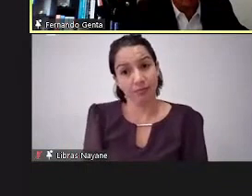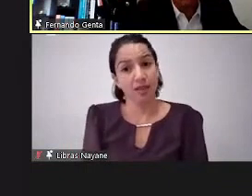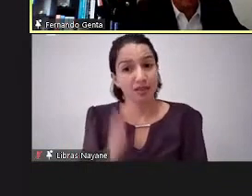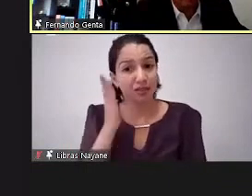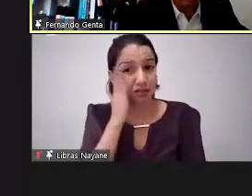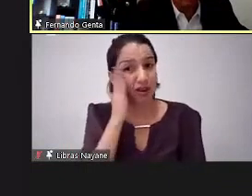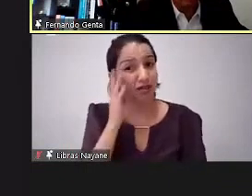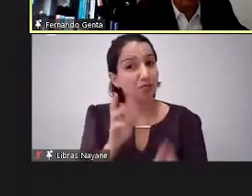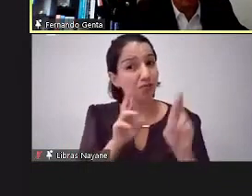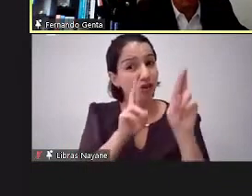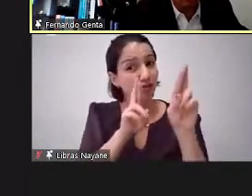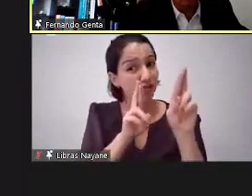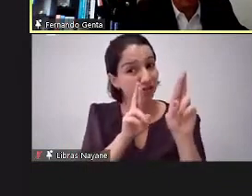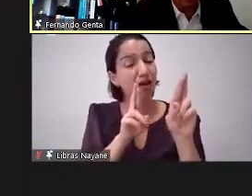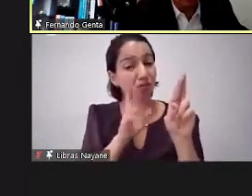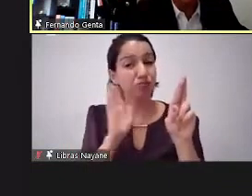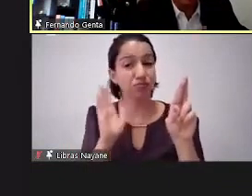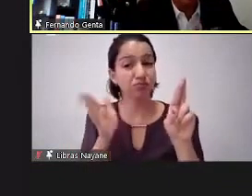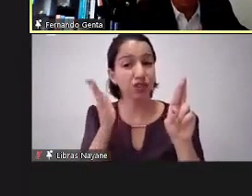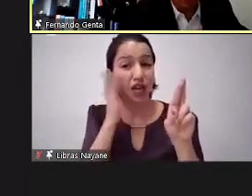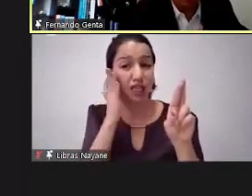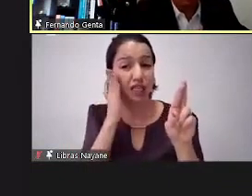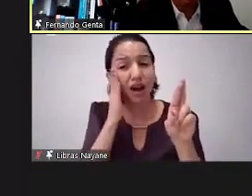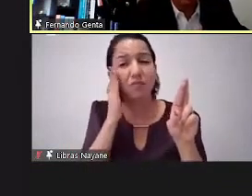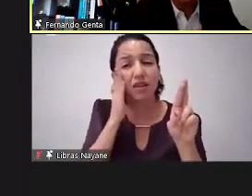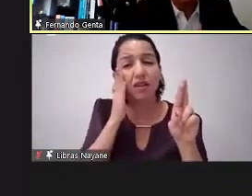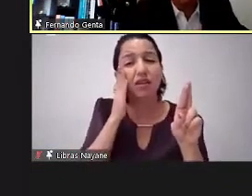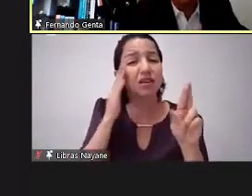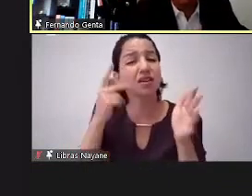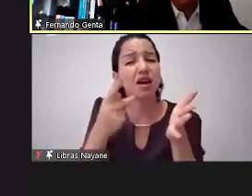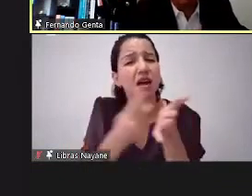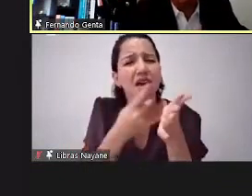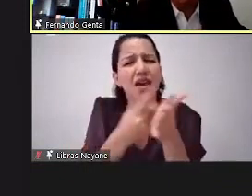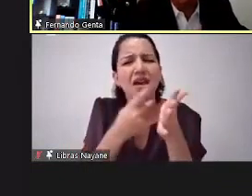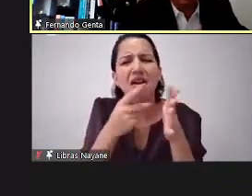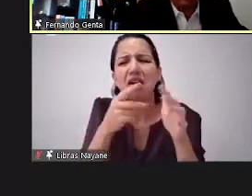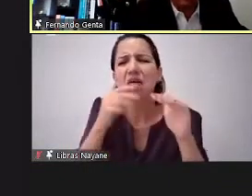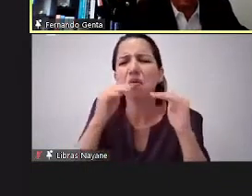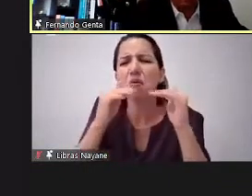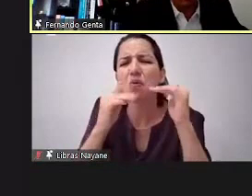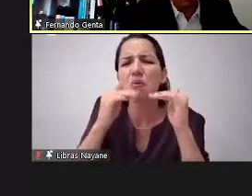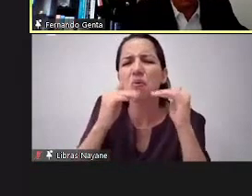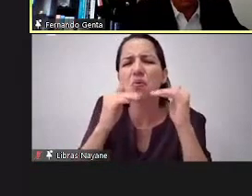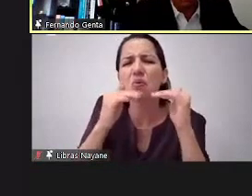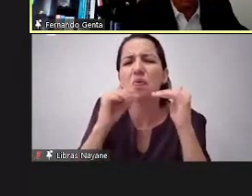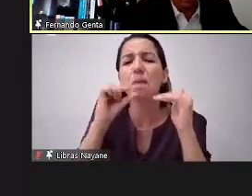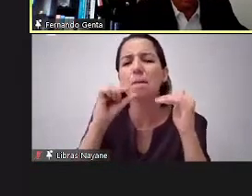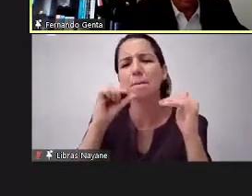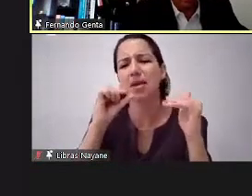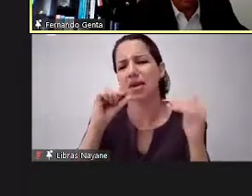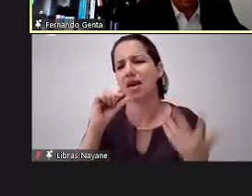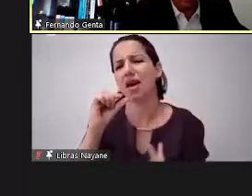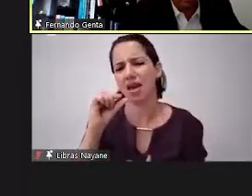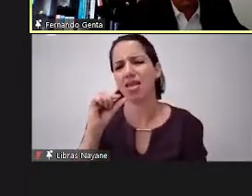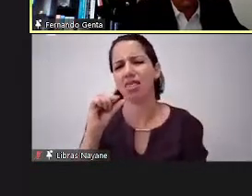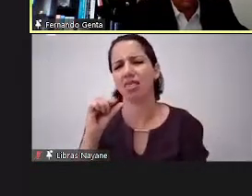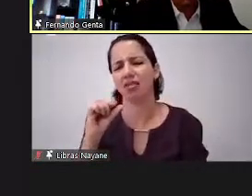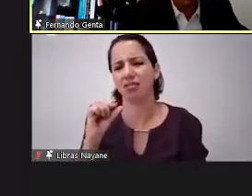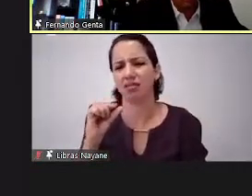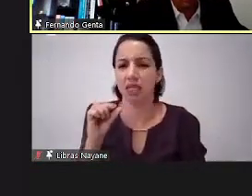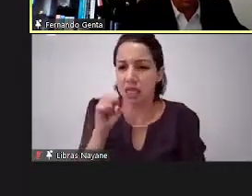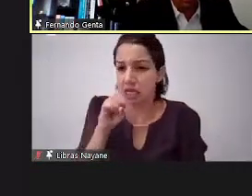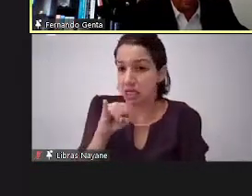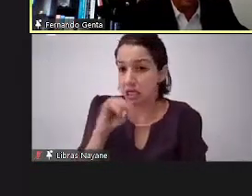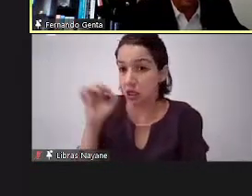for errors is low in this world of high interest rate.